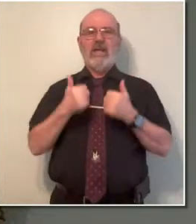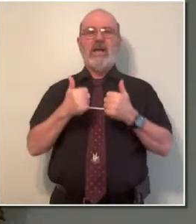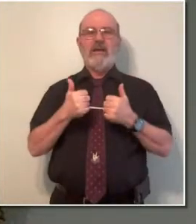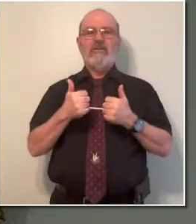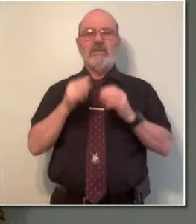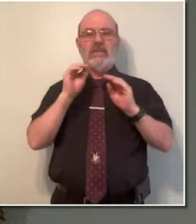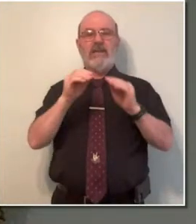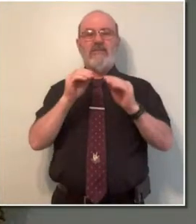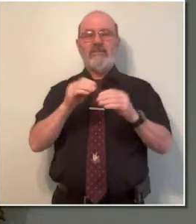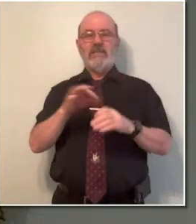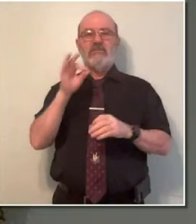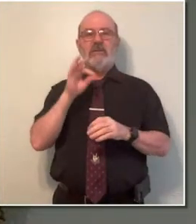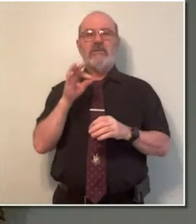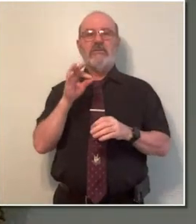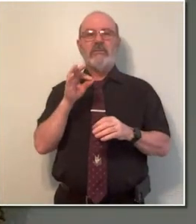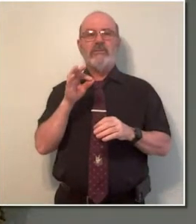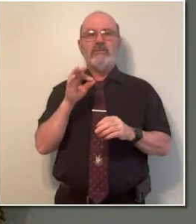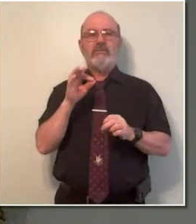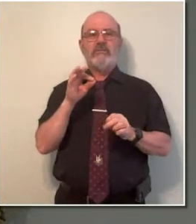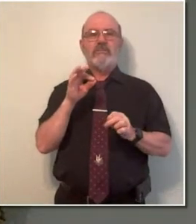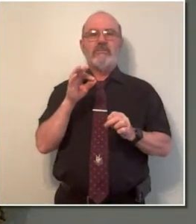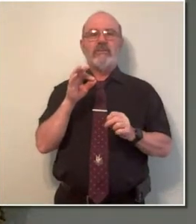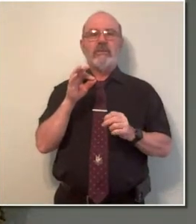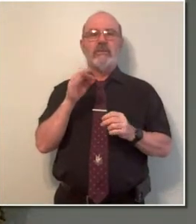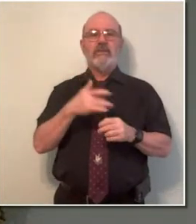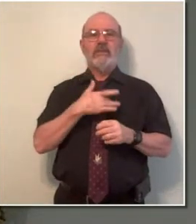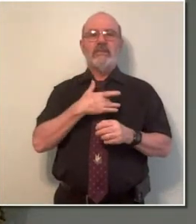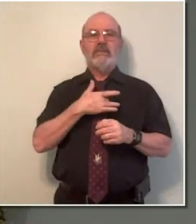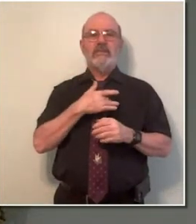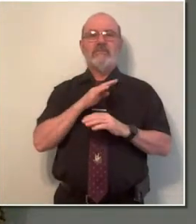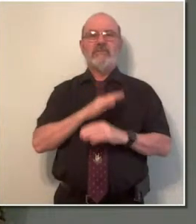Spirit is that sense of satisfaction that